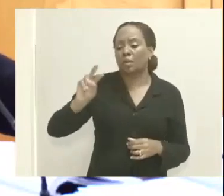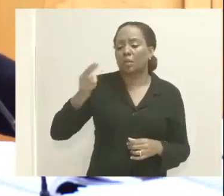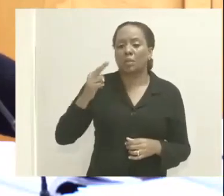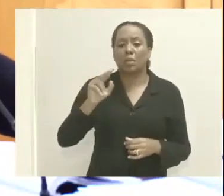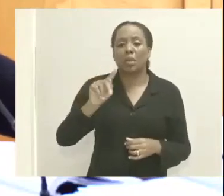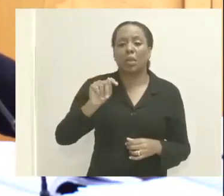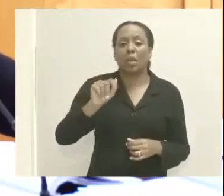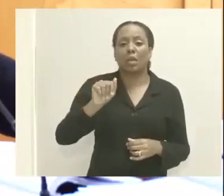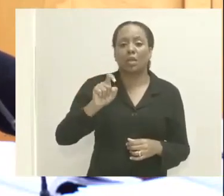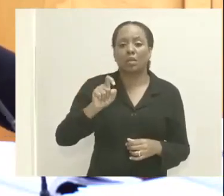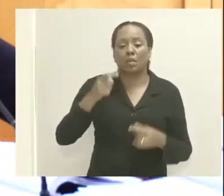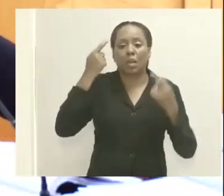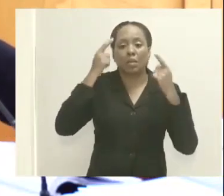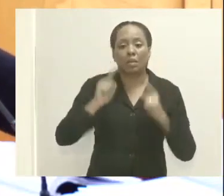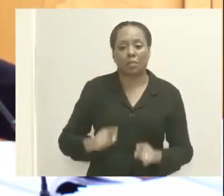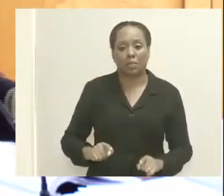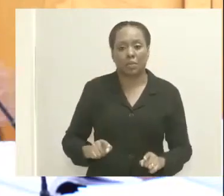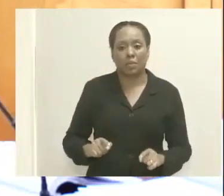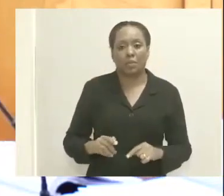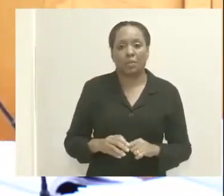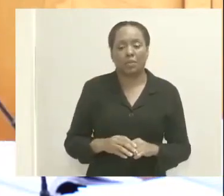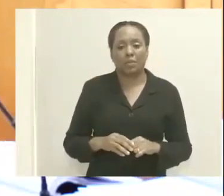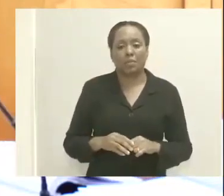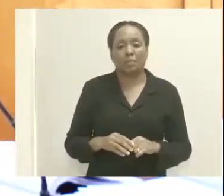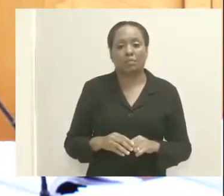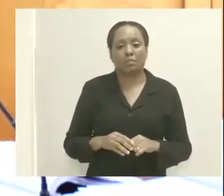agreements, including CARICOM.